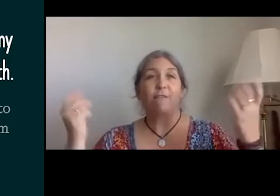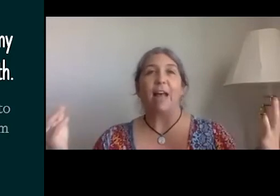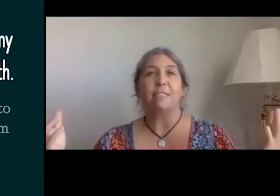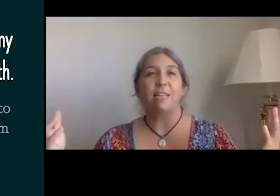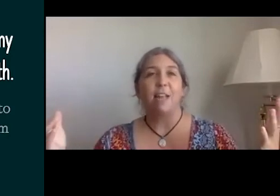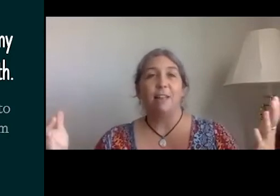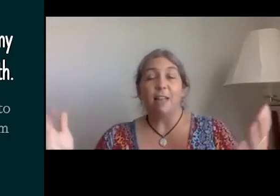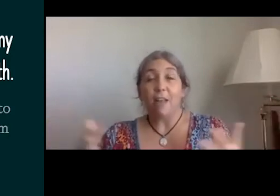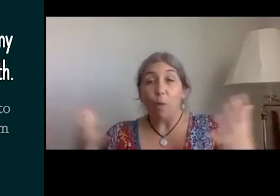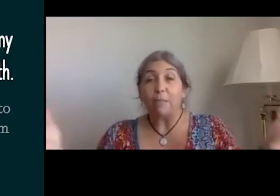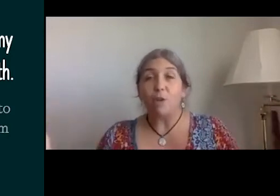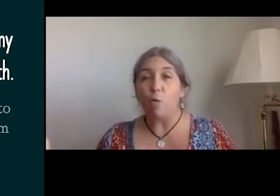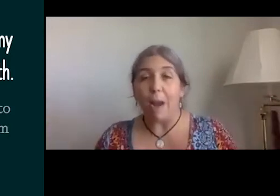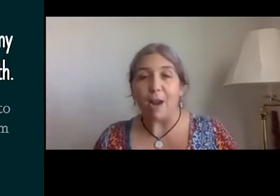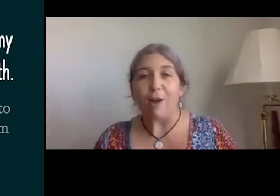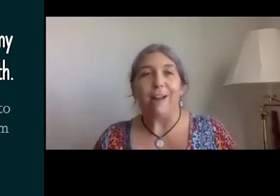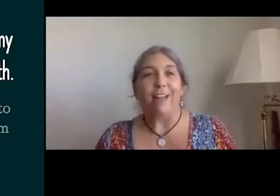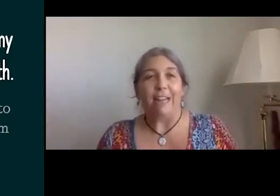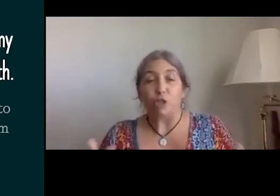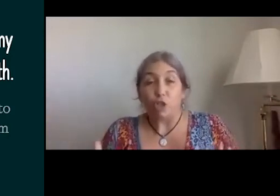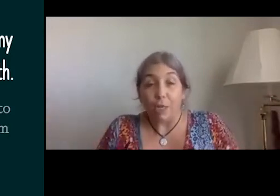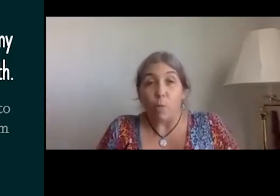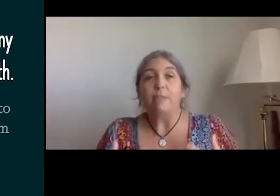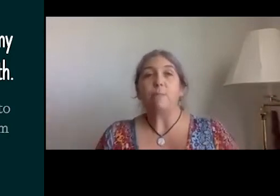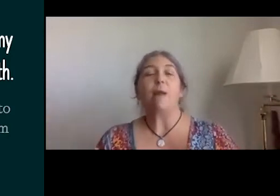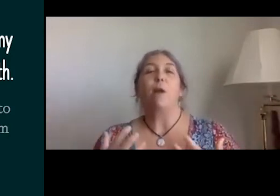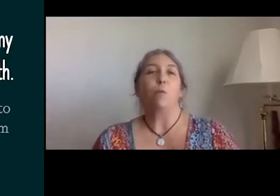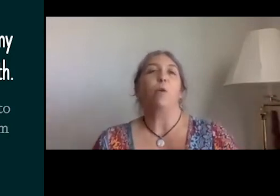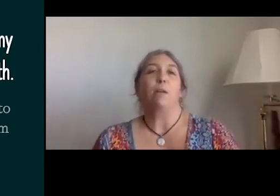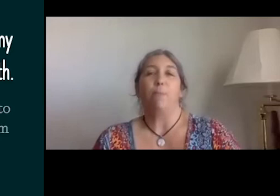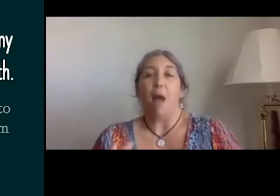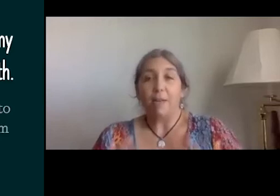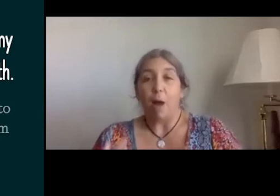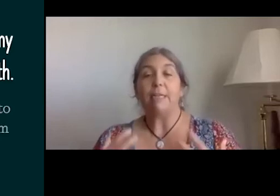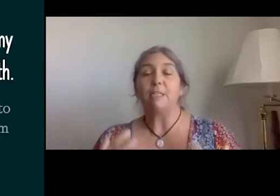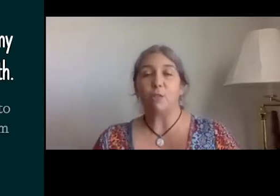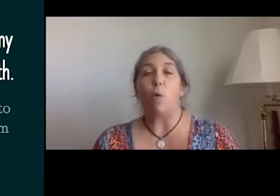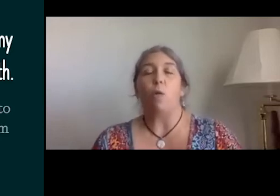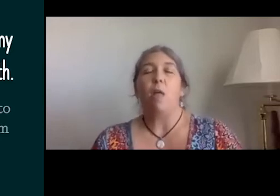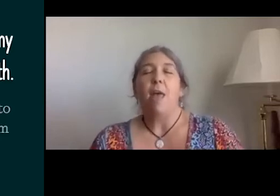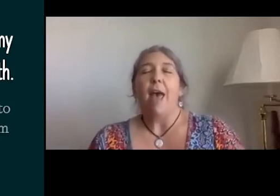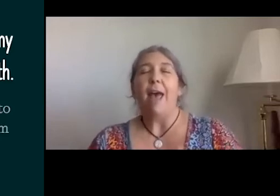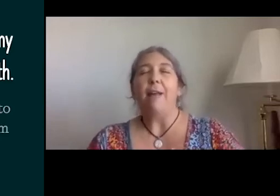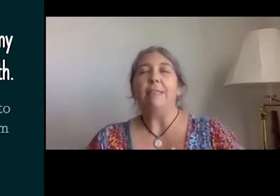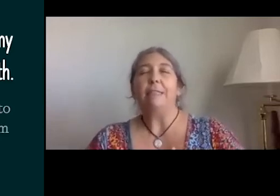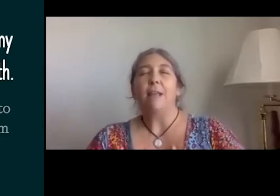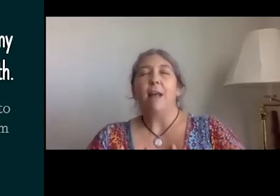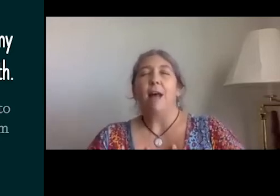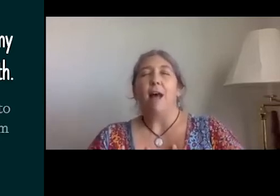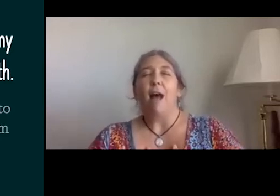that fast. Like there was no gray area, like she was my priority, body, mind, and soul.